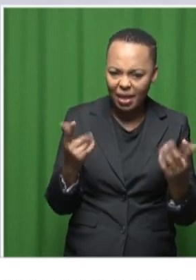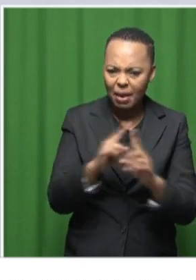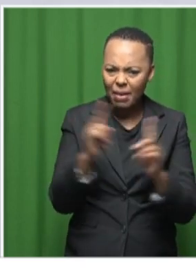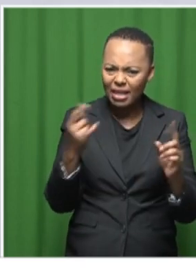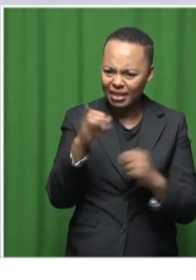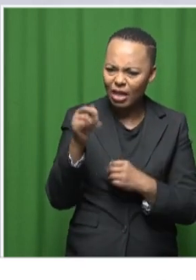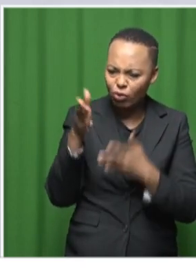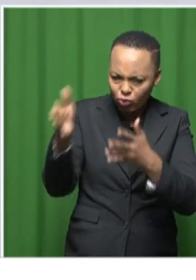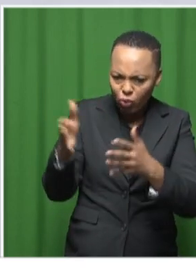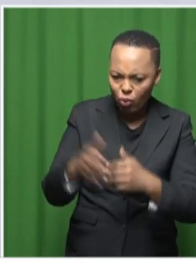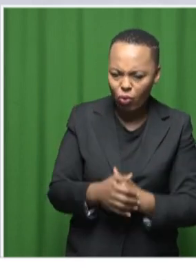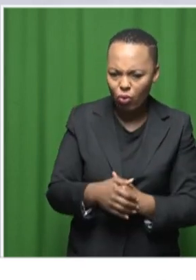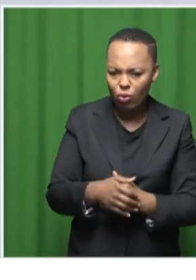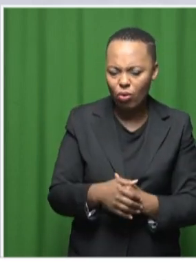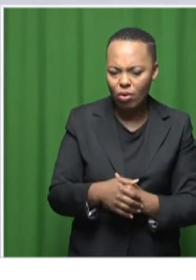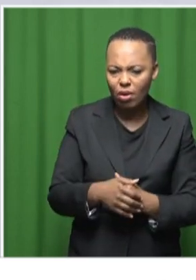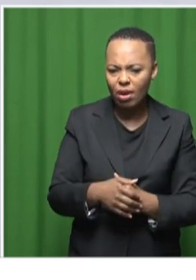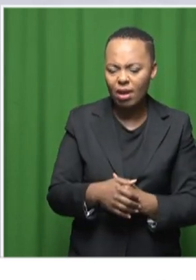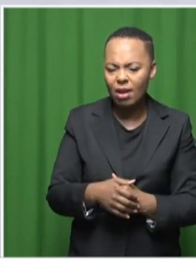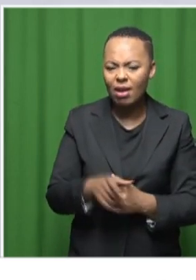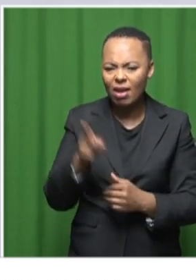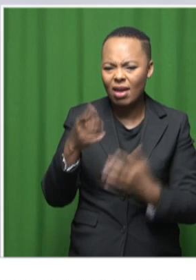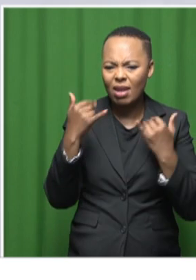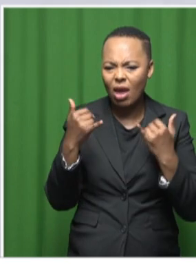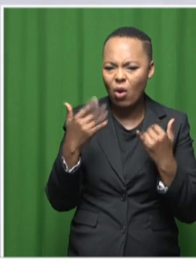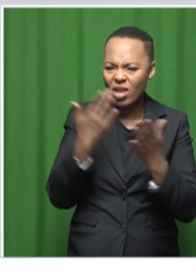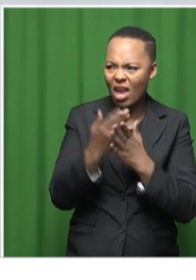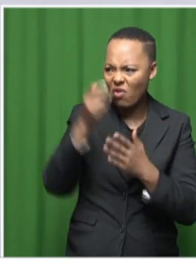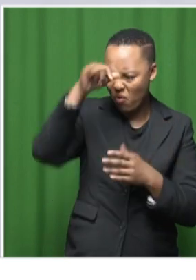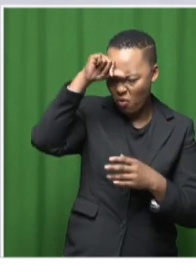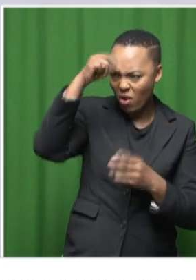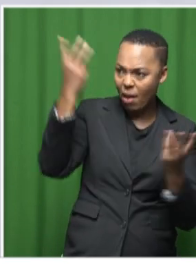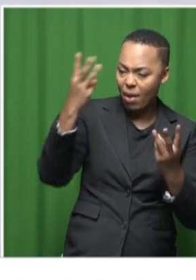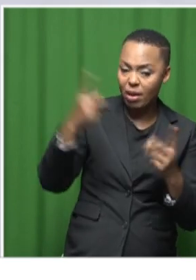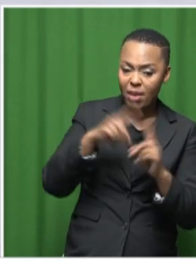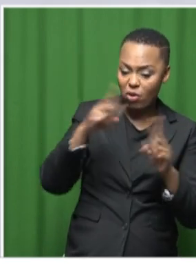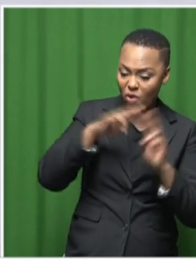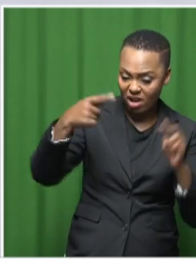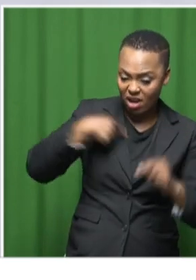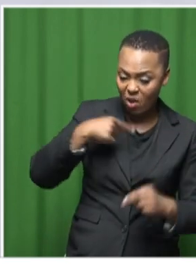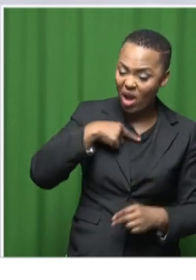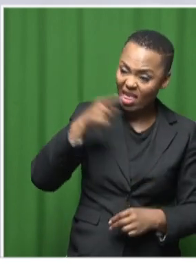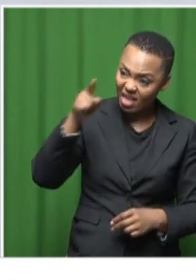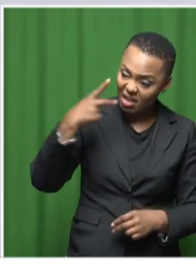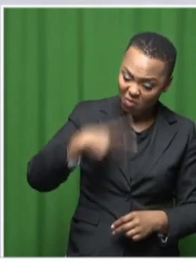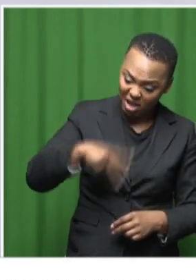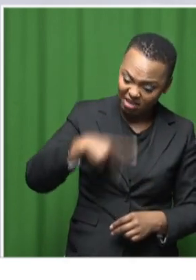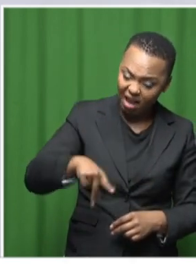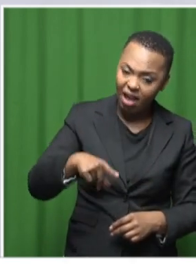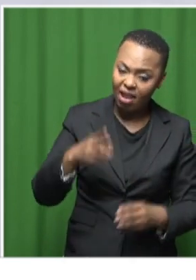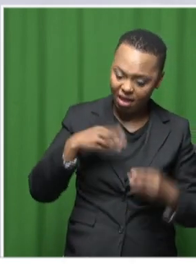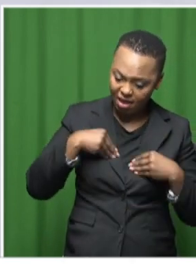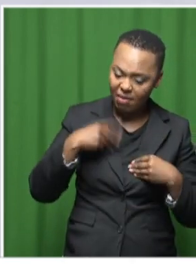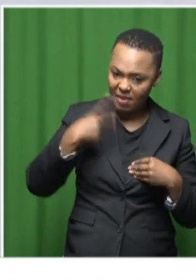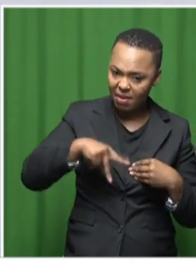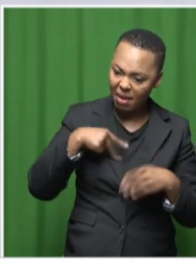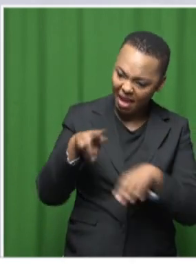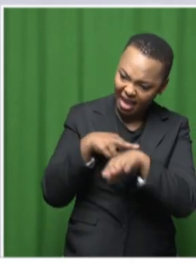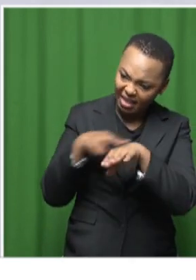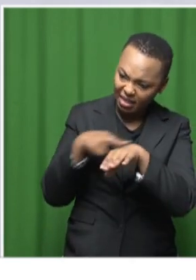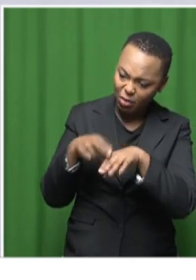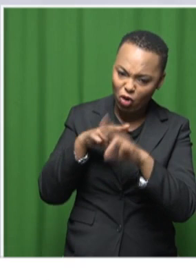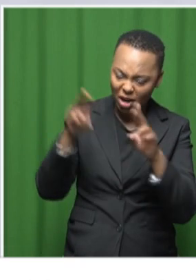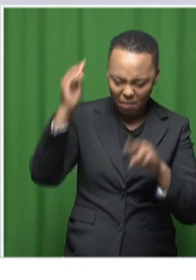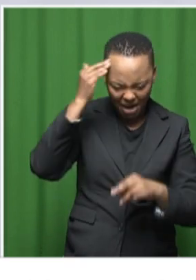are, minus the gun. You might have everyone else fooled, but not me, because this is personal. Racism is not a mental